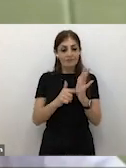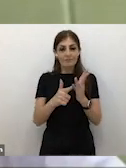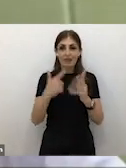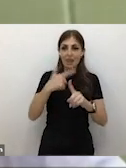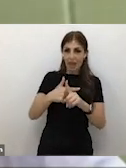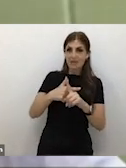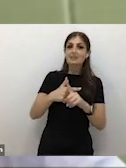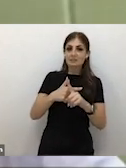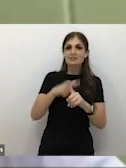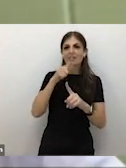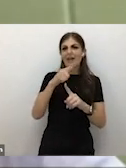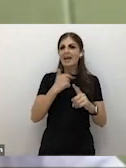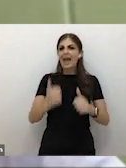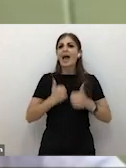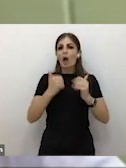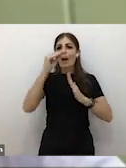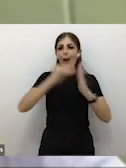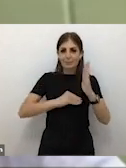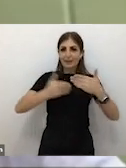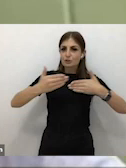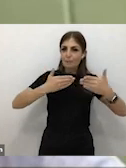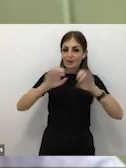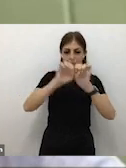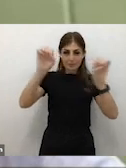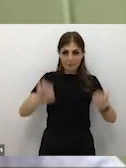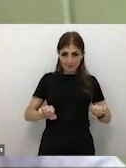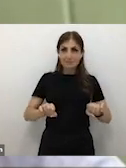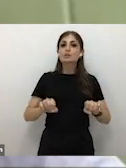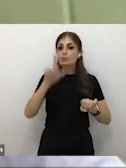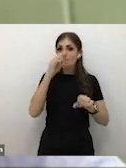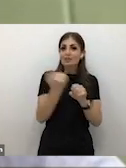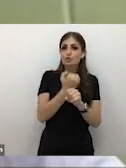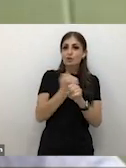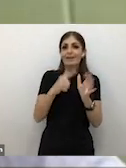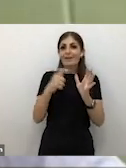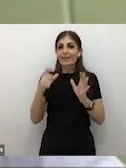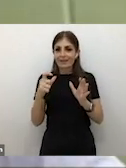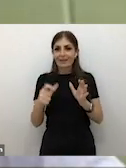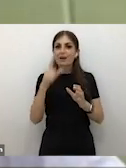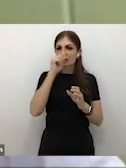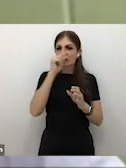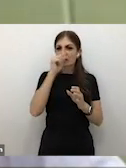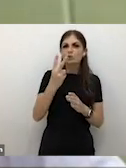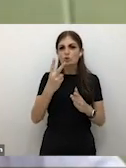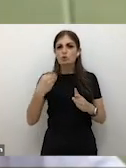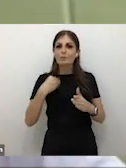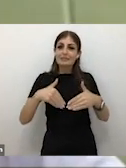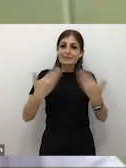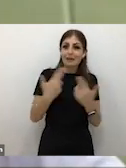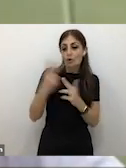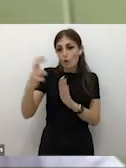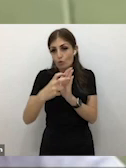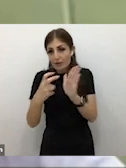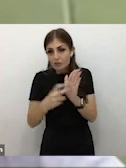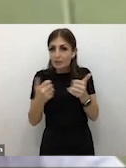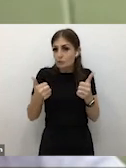our application management system, and create an account if you don't have one already. It can take up to 2 business days for your